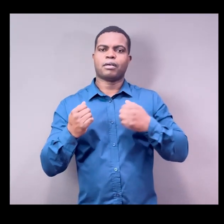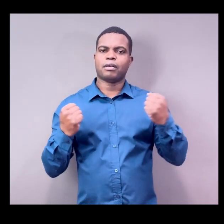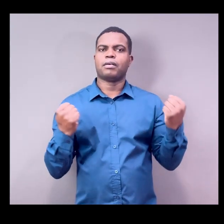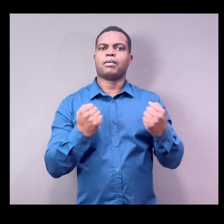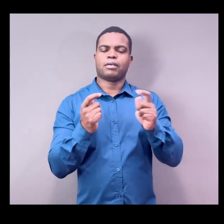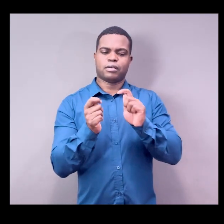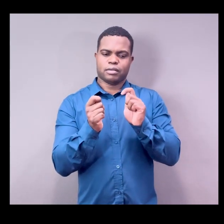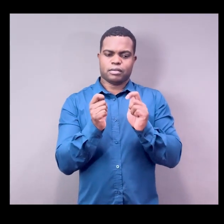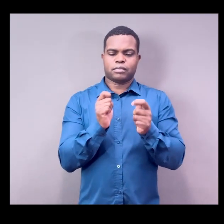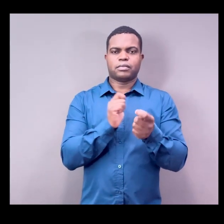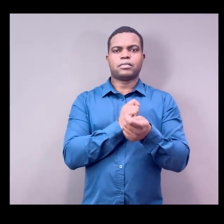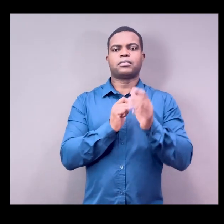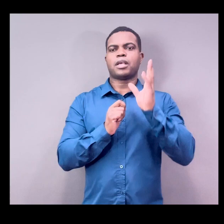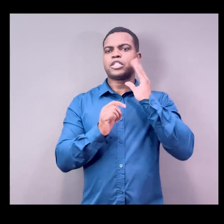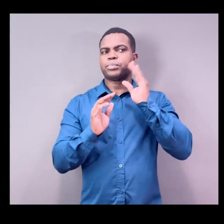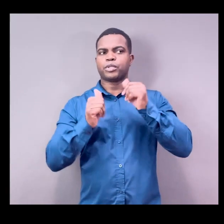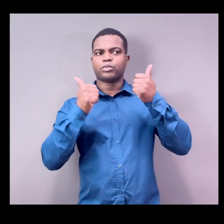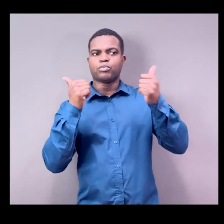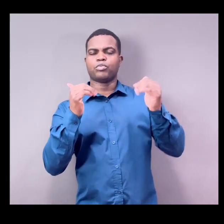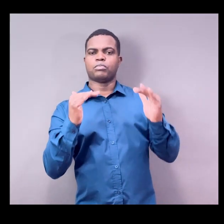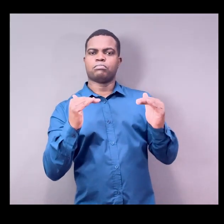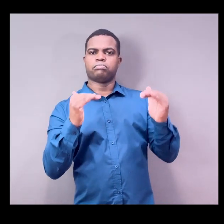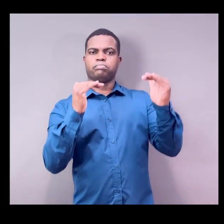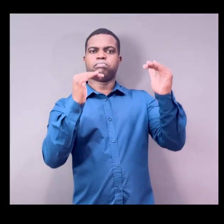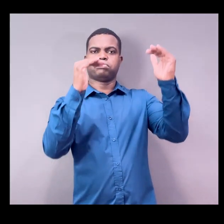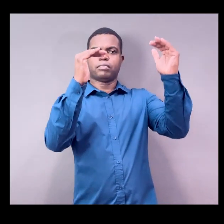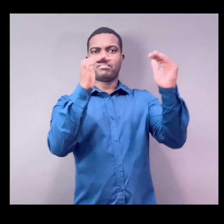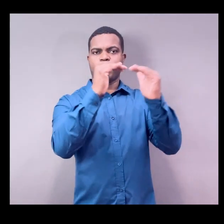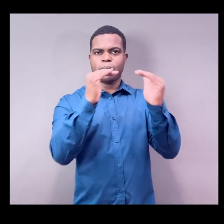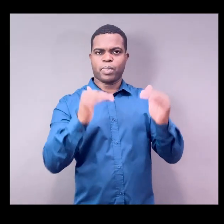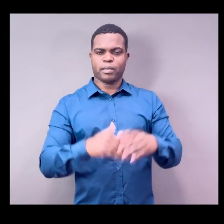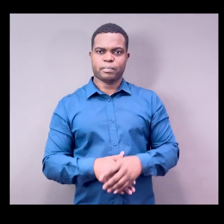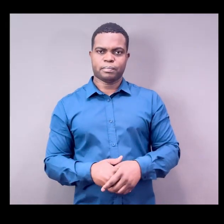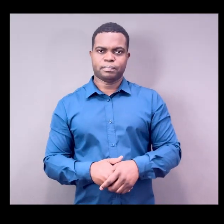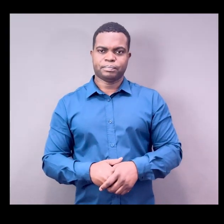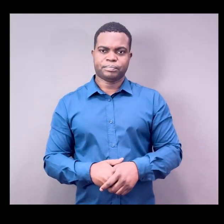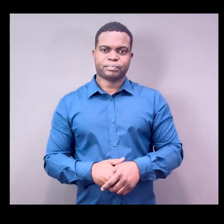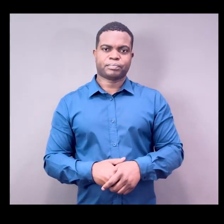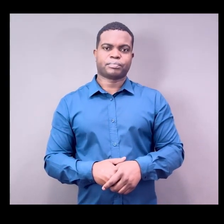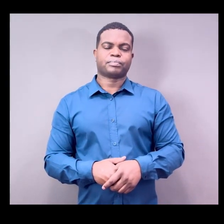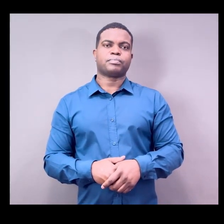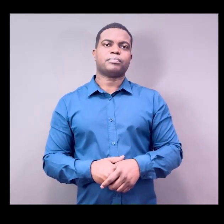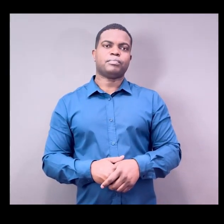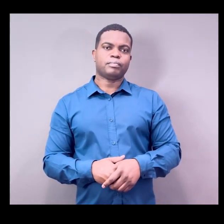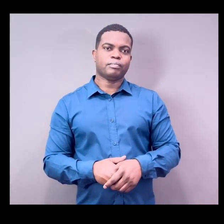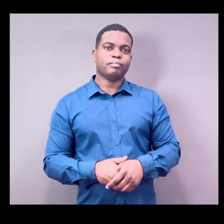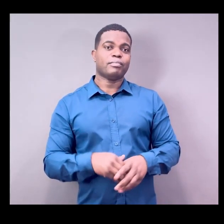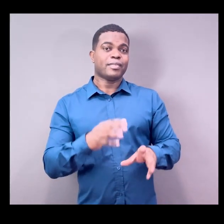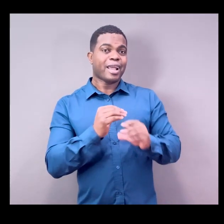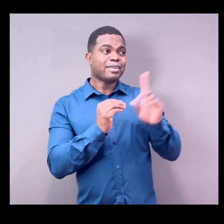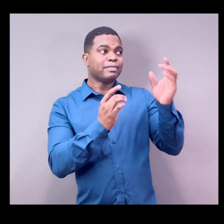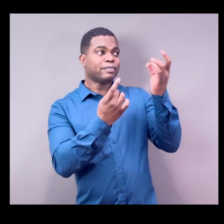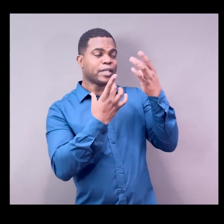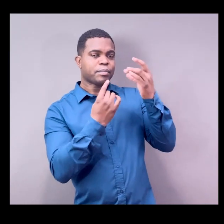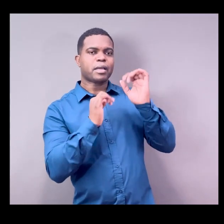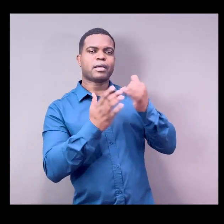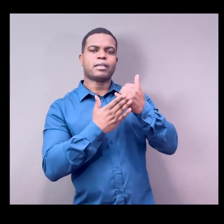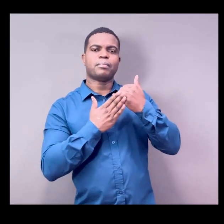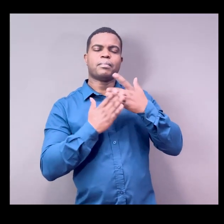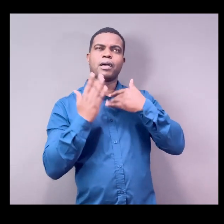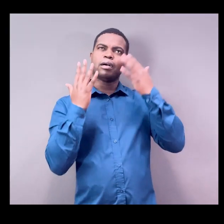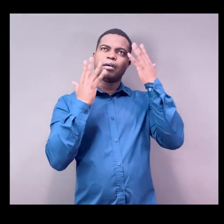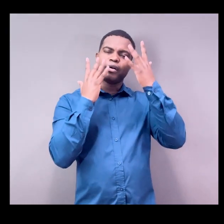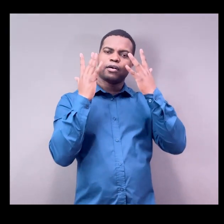this, the experiences, you may want to leverage on them, reflect on them, and